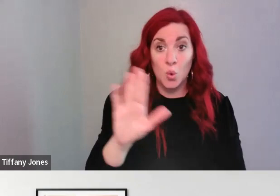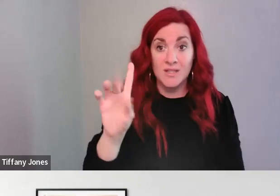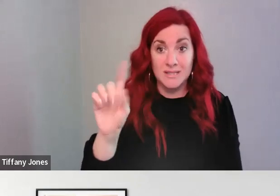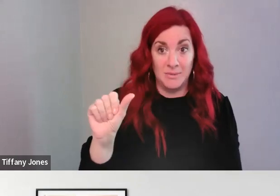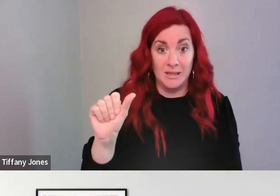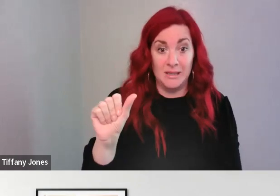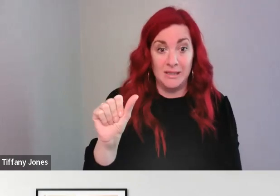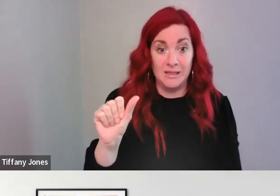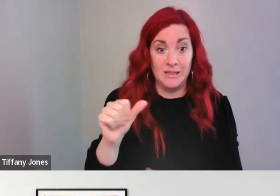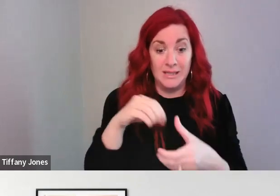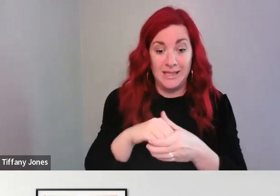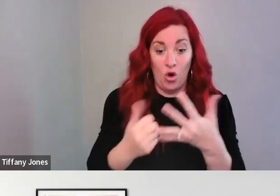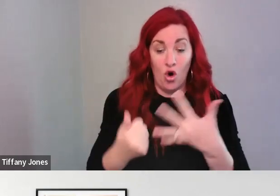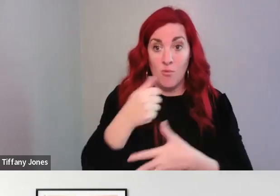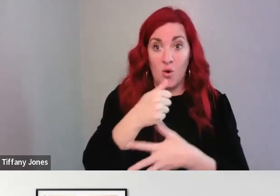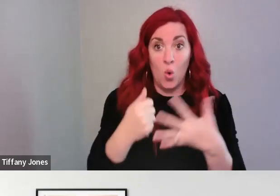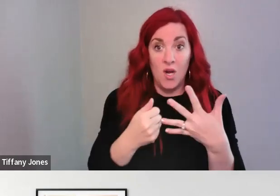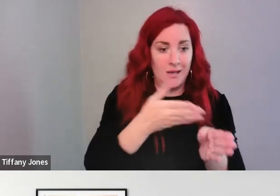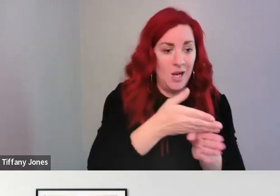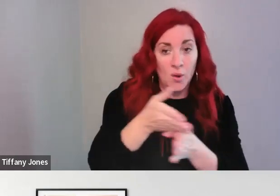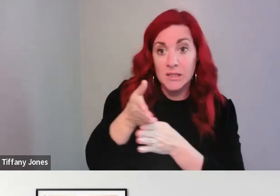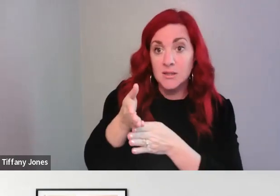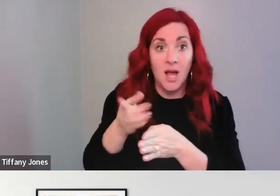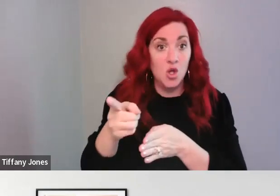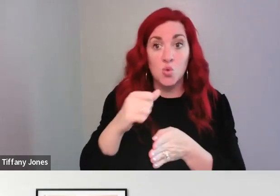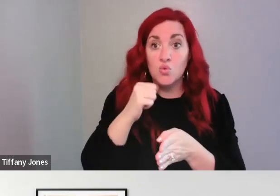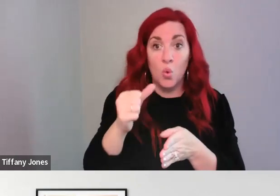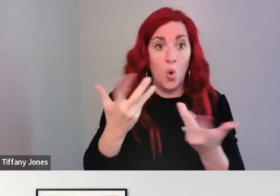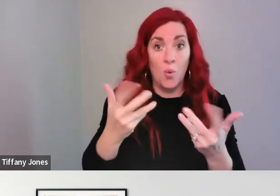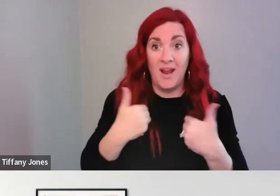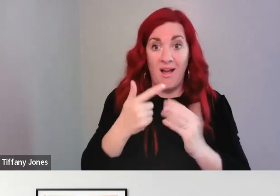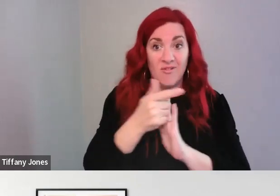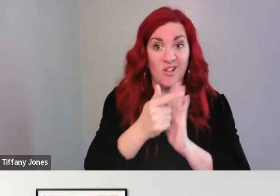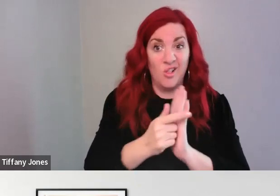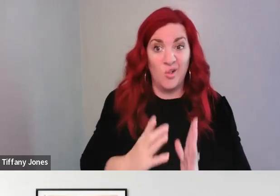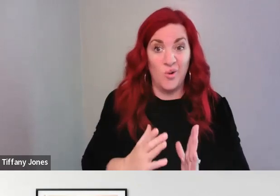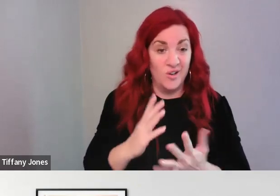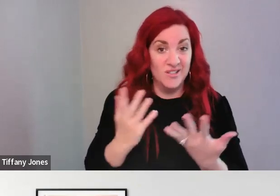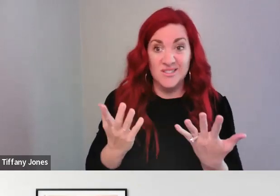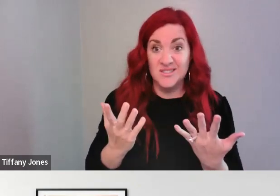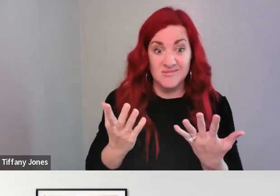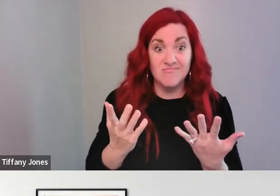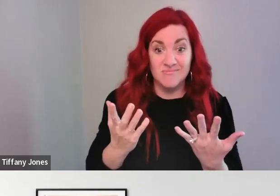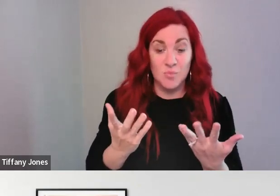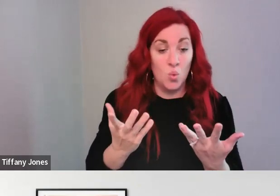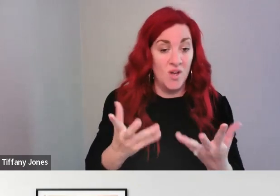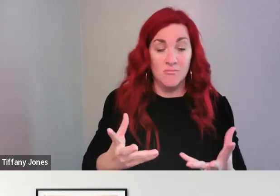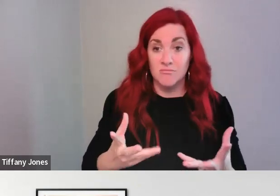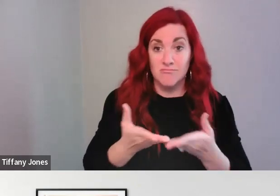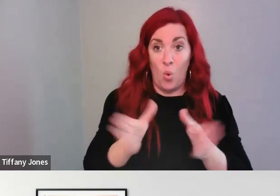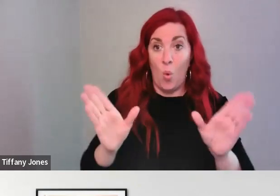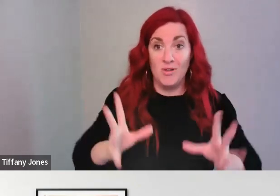fits within our priority areas, and you're not already represented, we're really open to taking